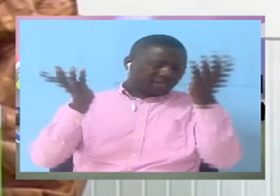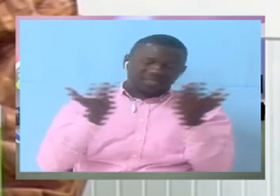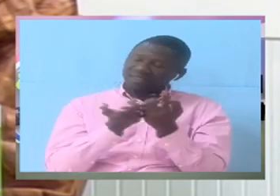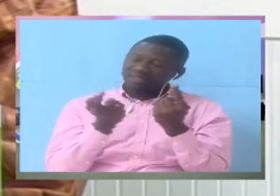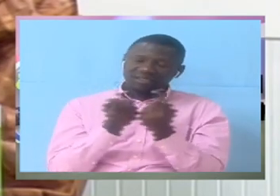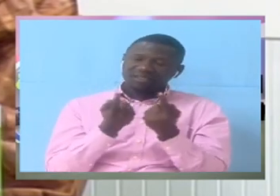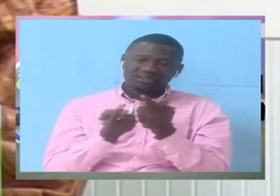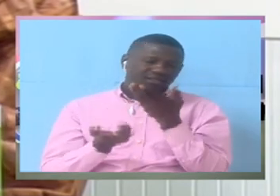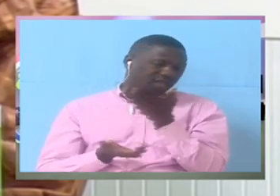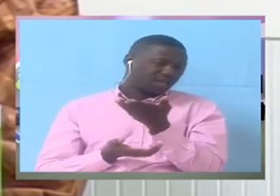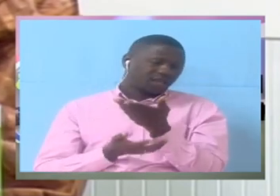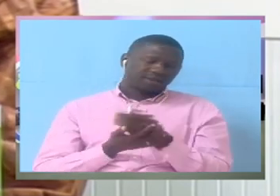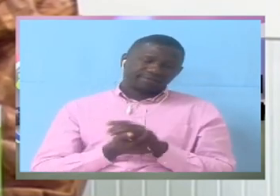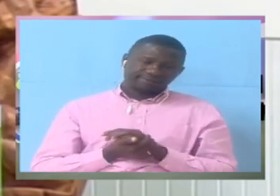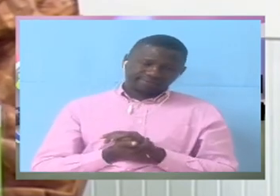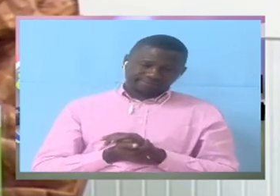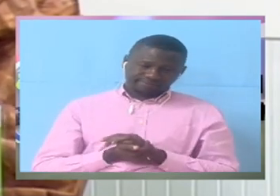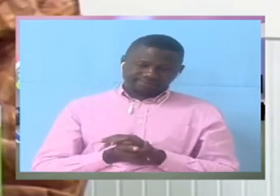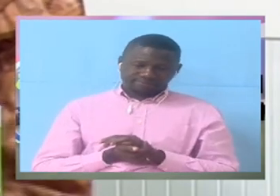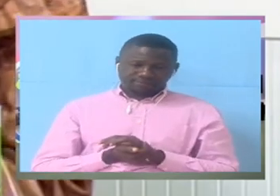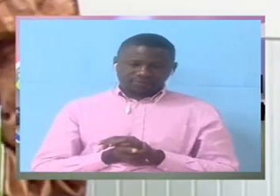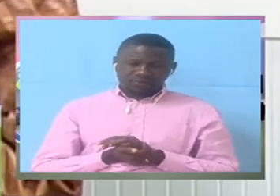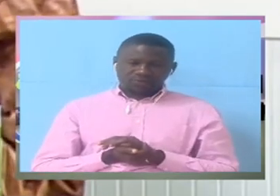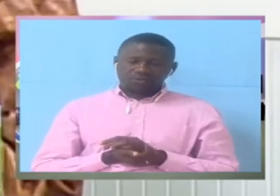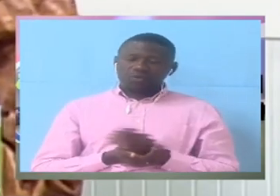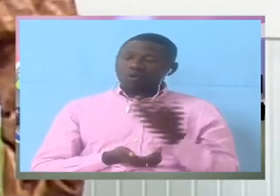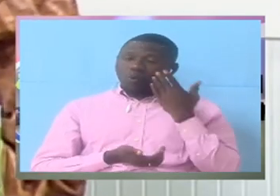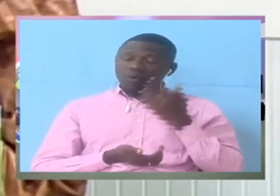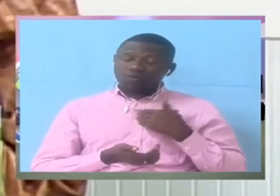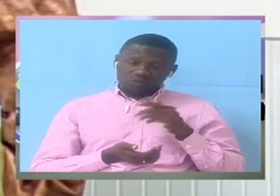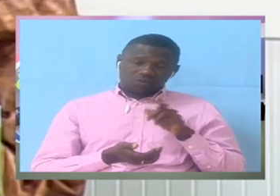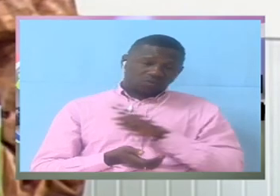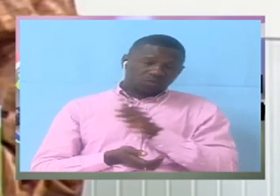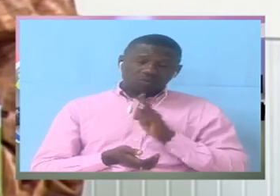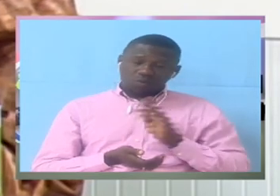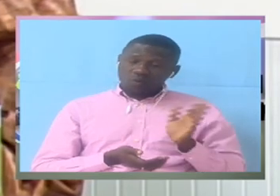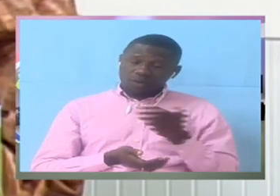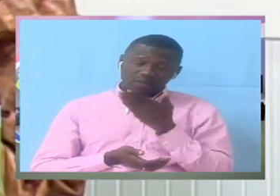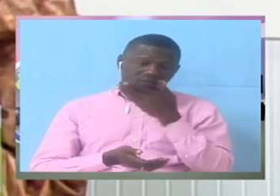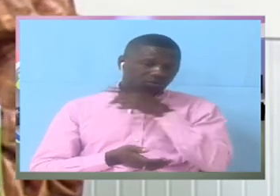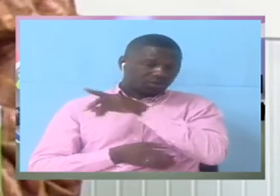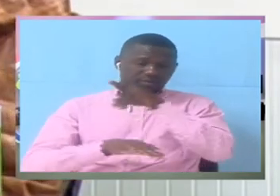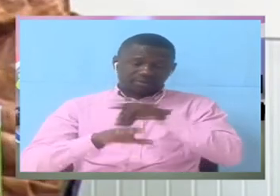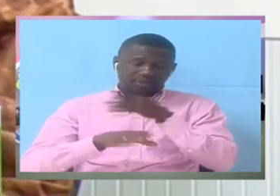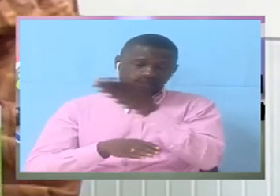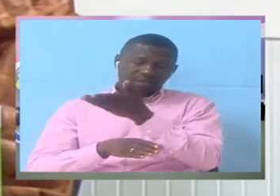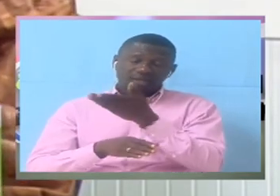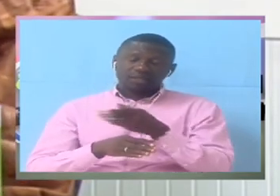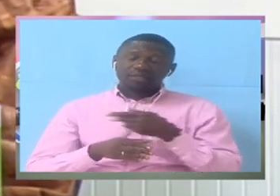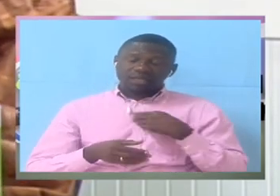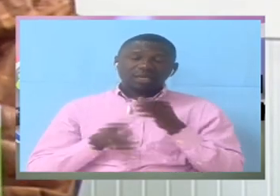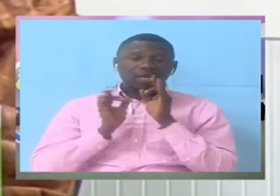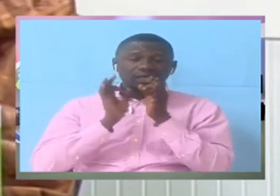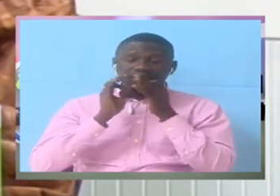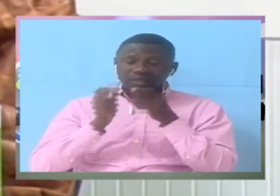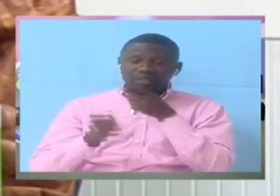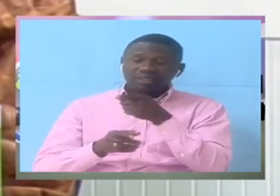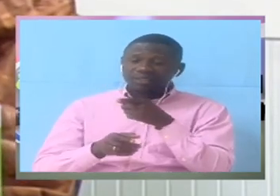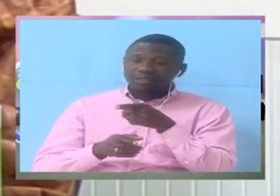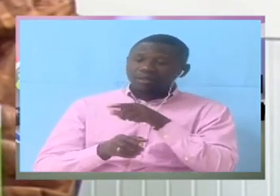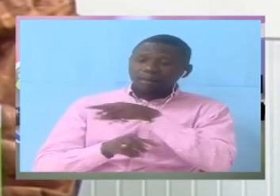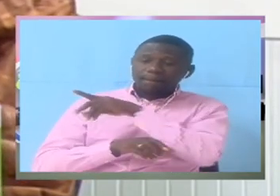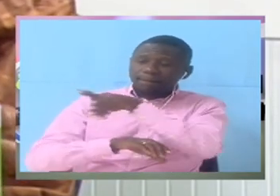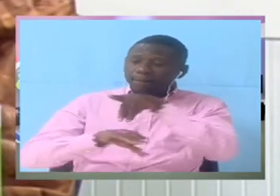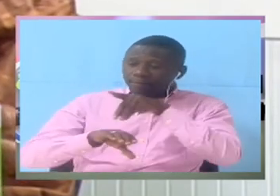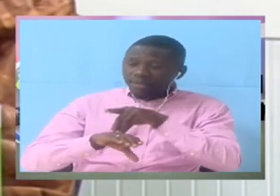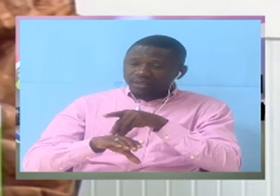a lot of things there. So, Kabrin Tarawoto? So, when we went there, Nico Jamal Baroldi. They said this bar belongs